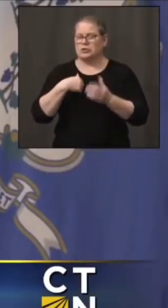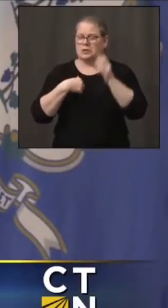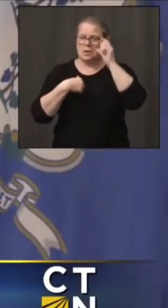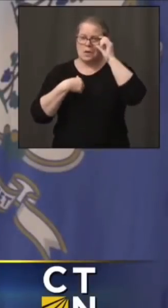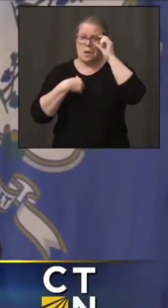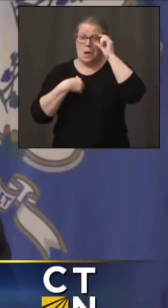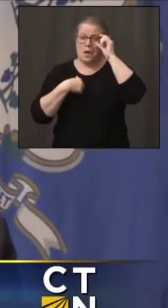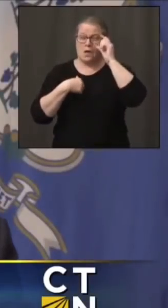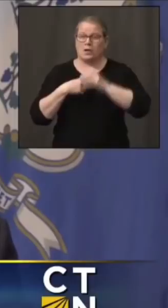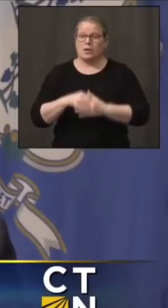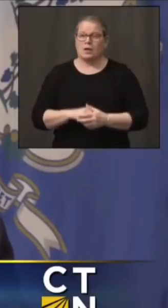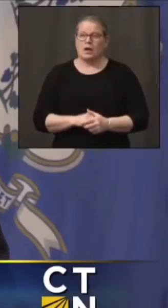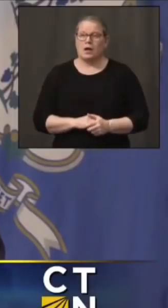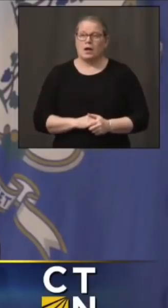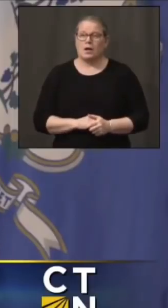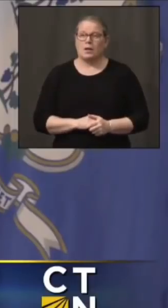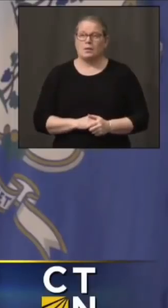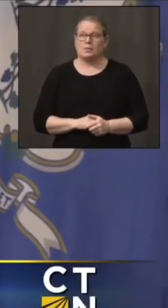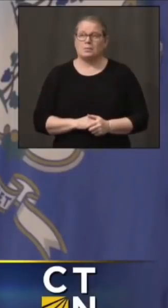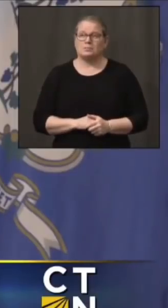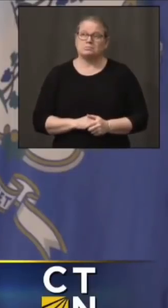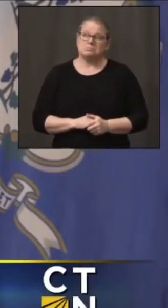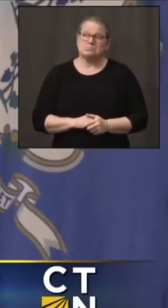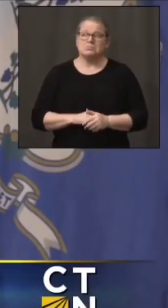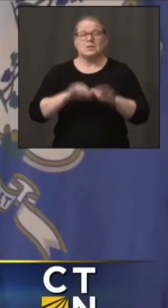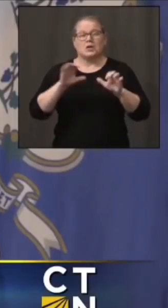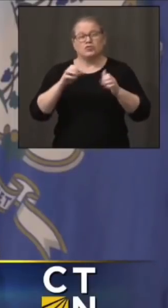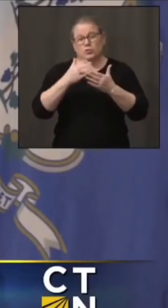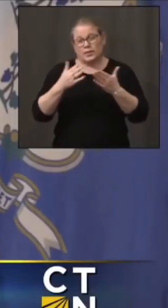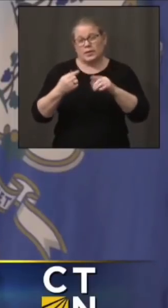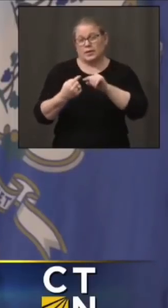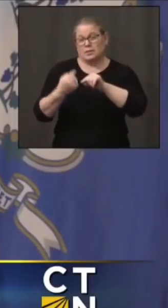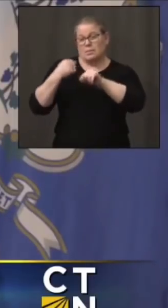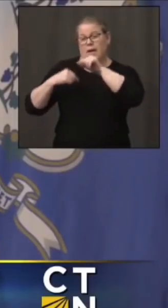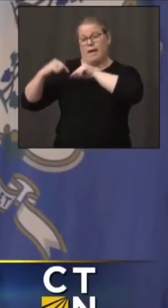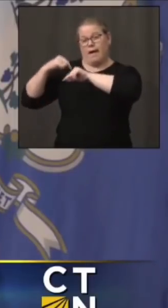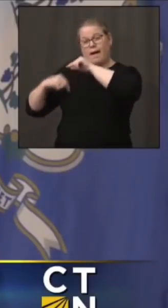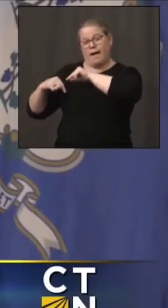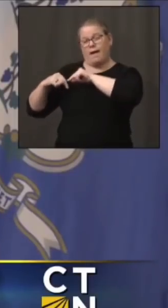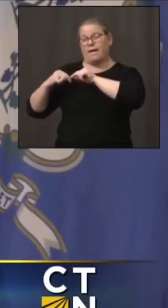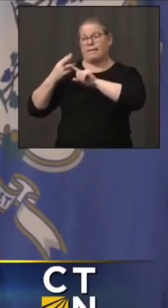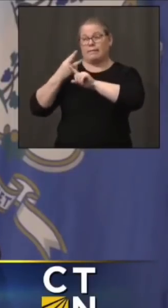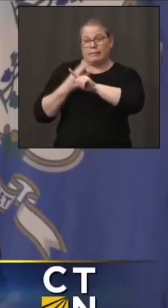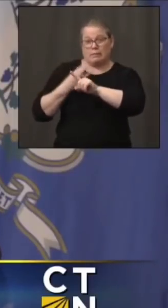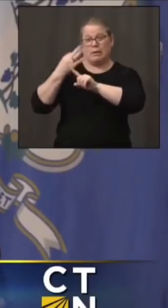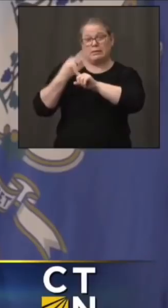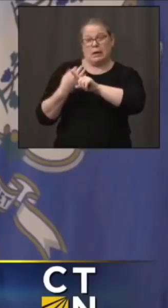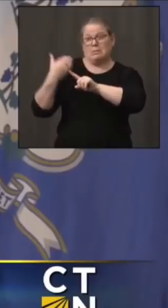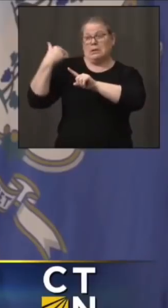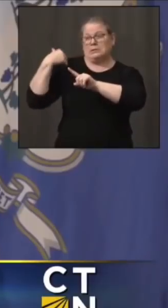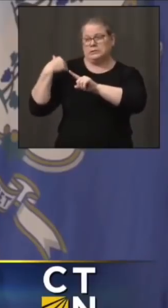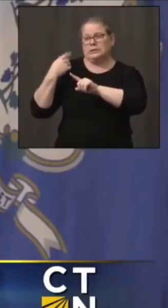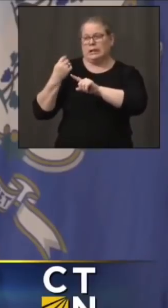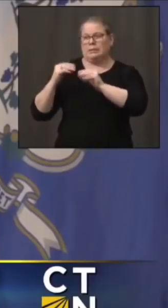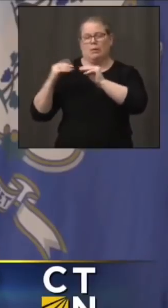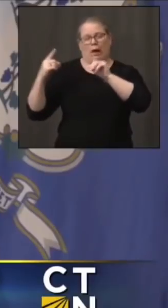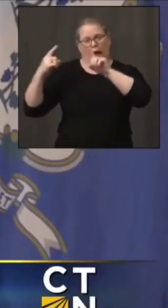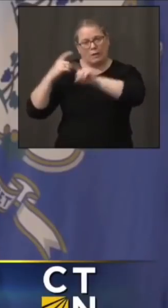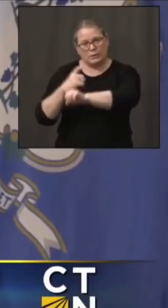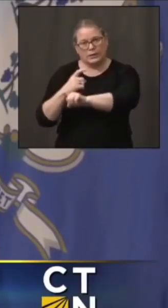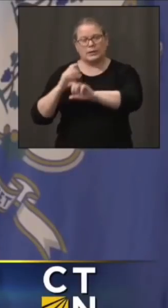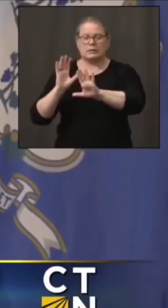things retroactively, 6 months, 9 months, is probably more complicated. I think we're working with hospitals. We're working